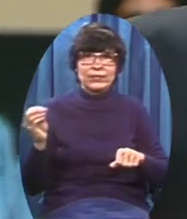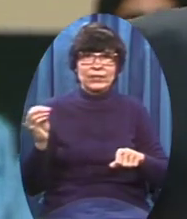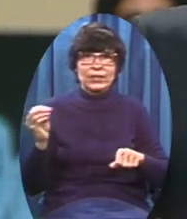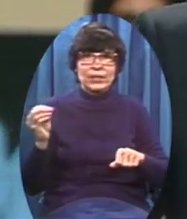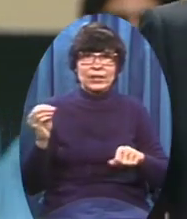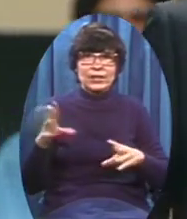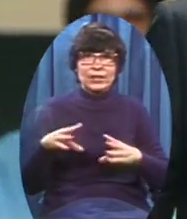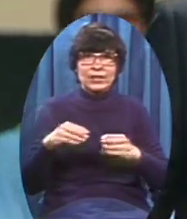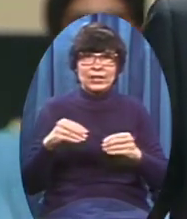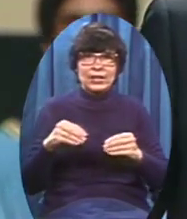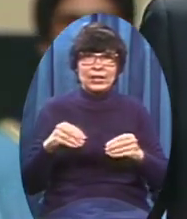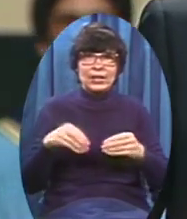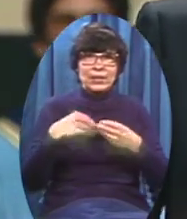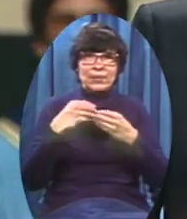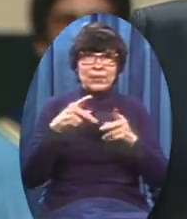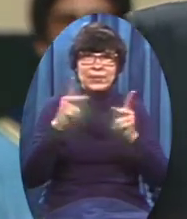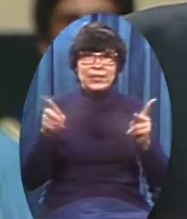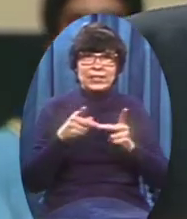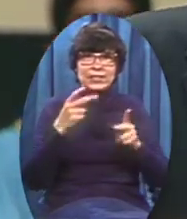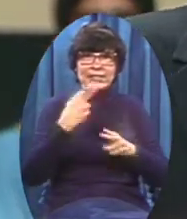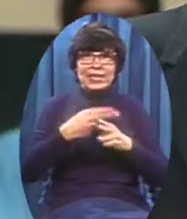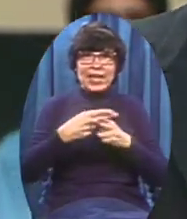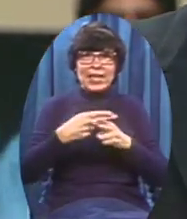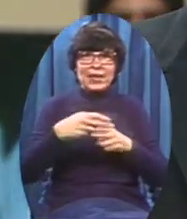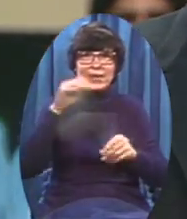he's given here to this work."